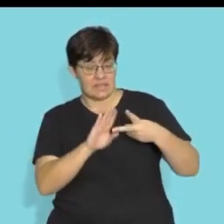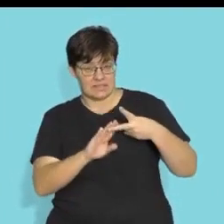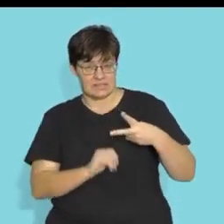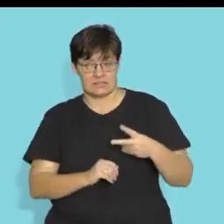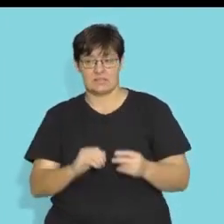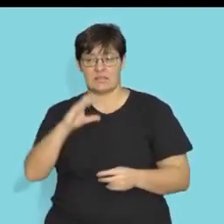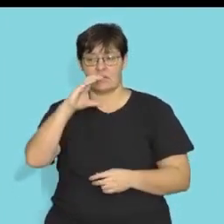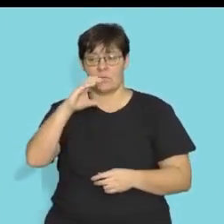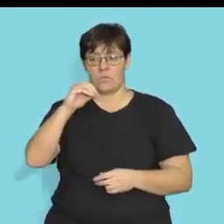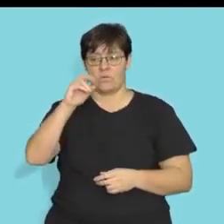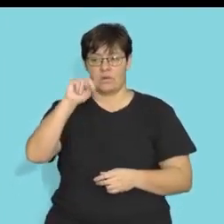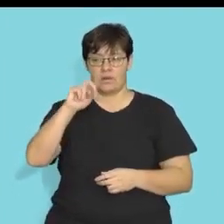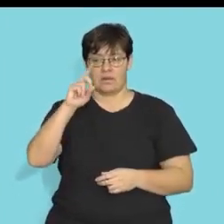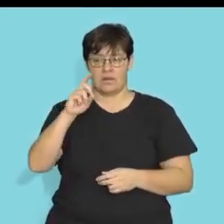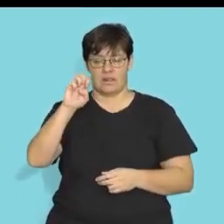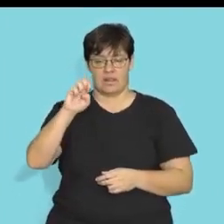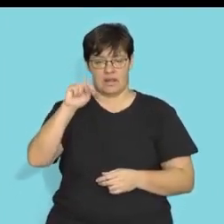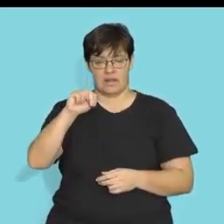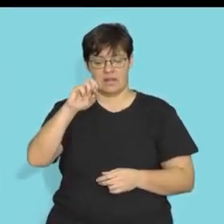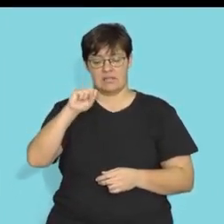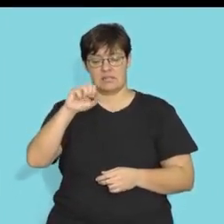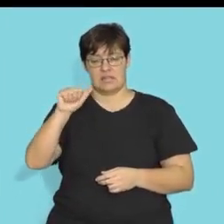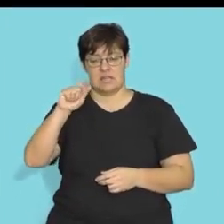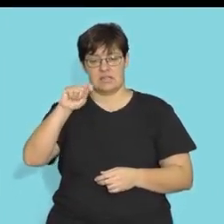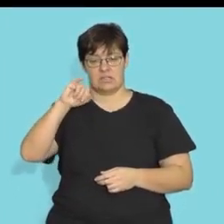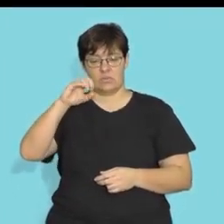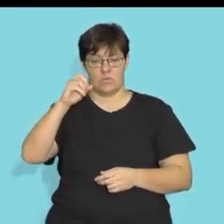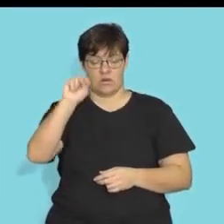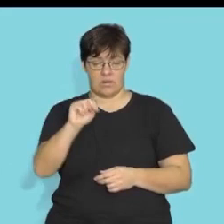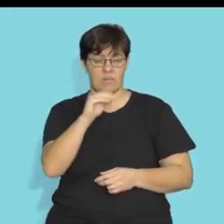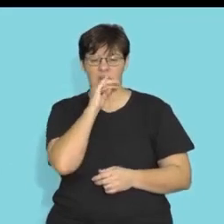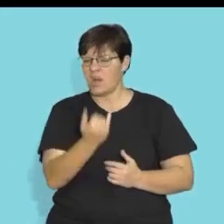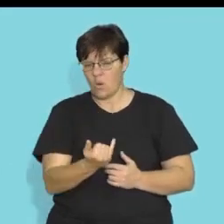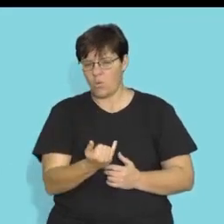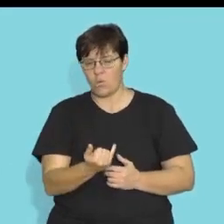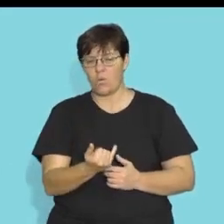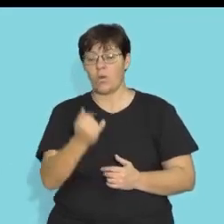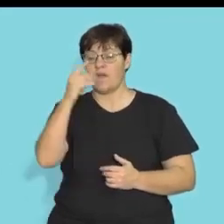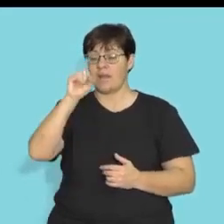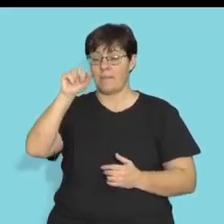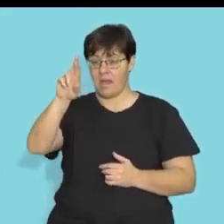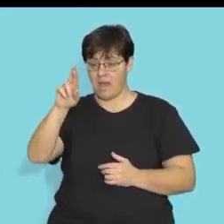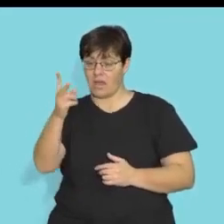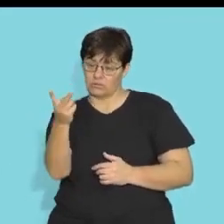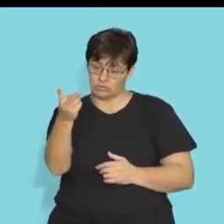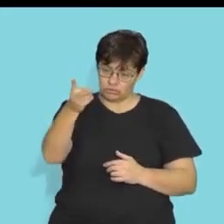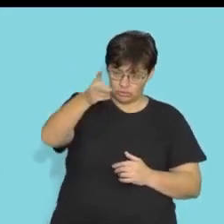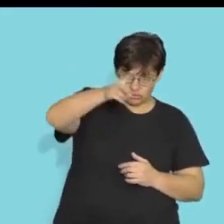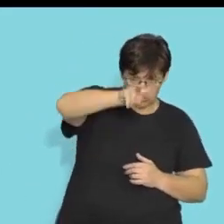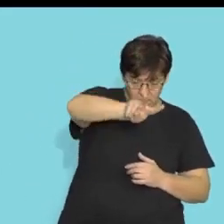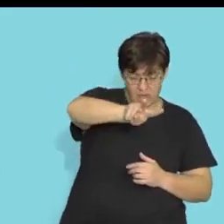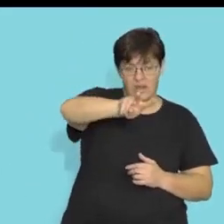The next process is condensation. Condensation essentially is the transformation of water vapor to